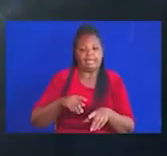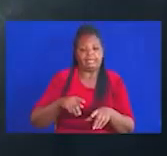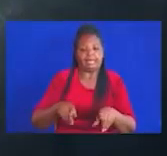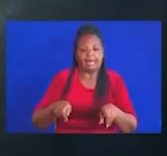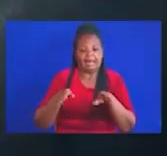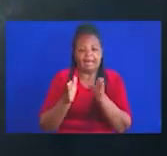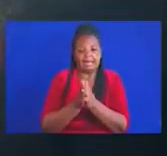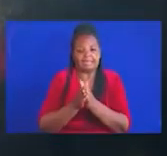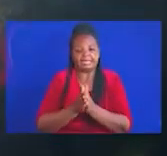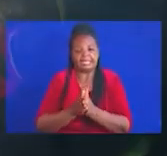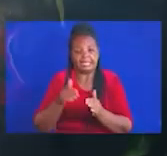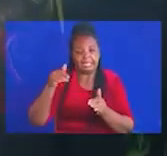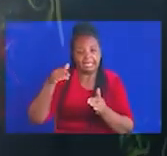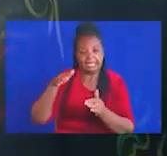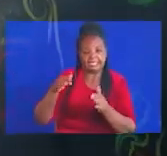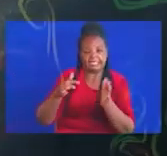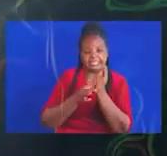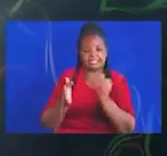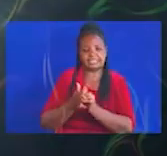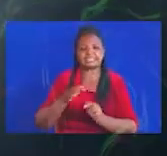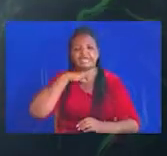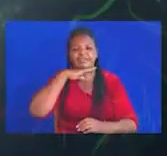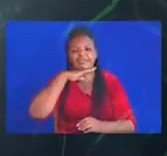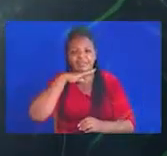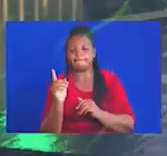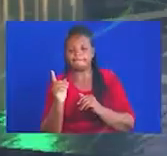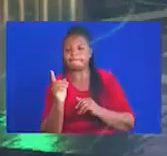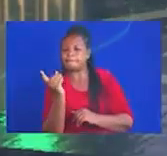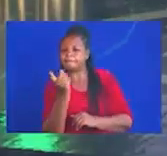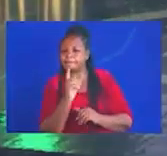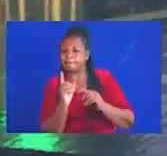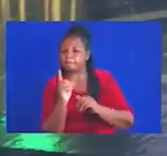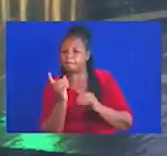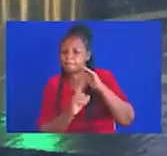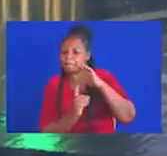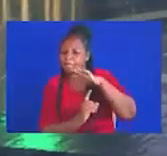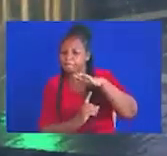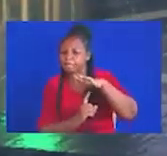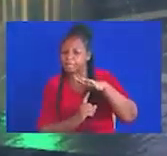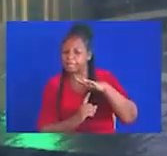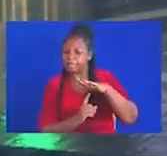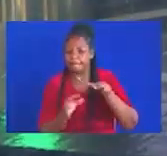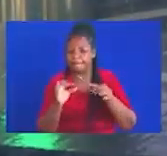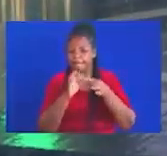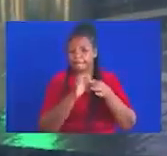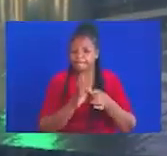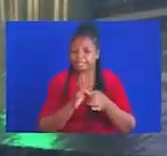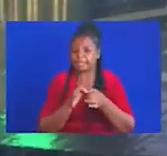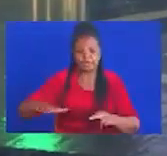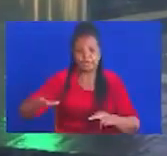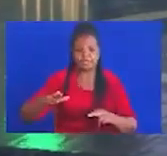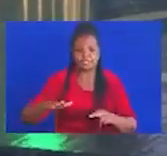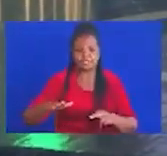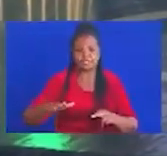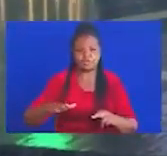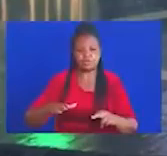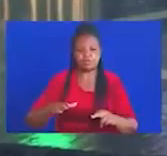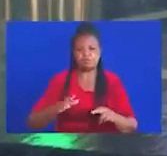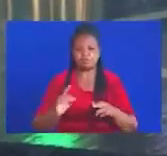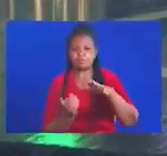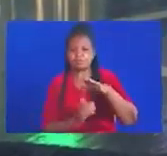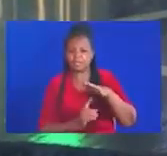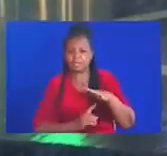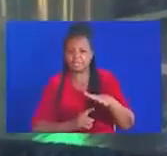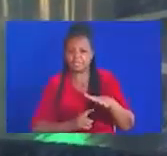We think at this point in Paul's life, I hope you started with an encounter. An encounter was started